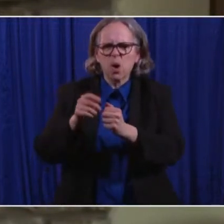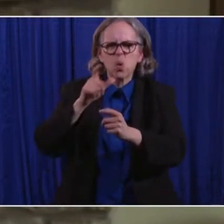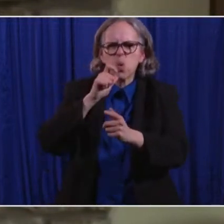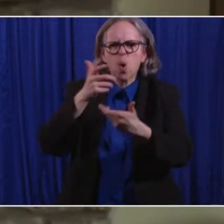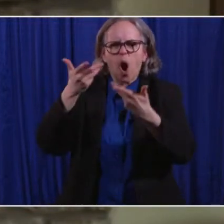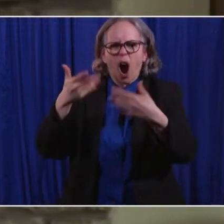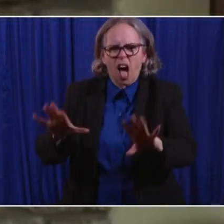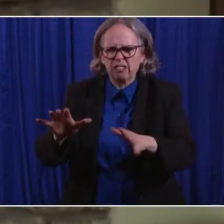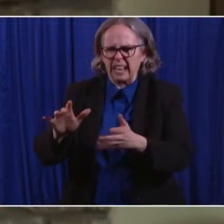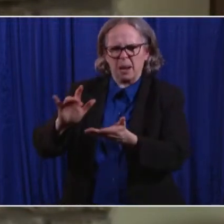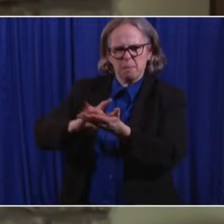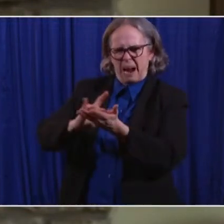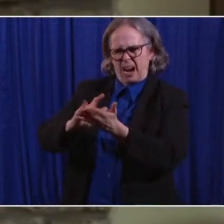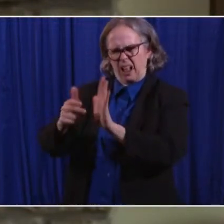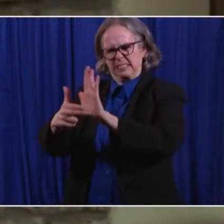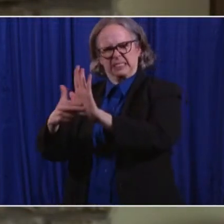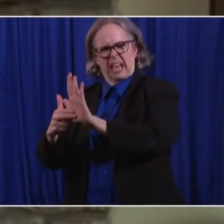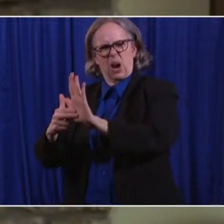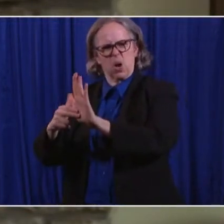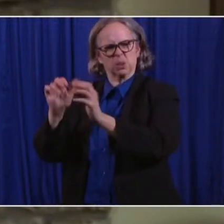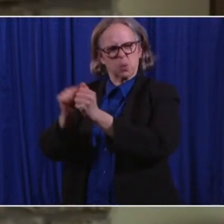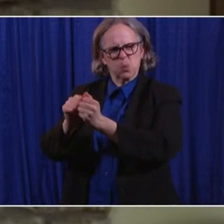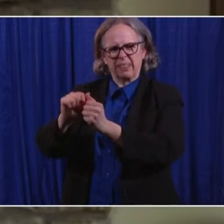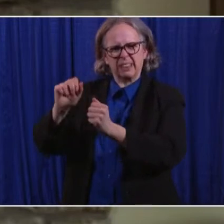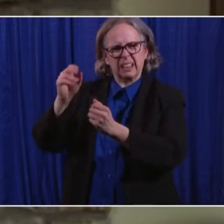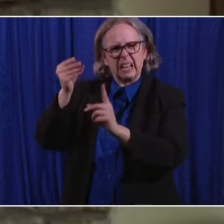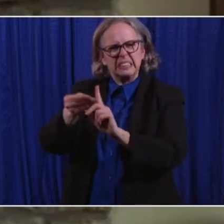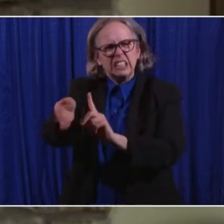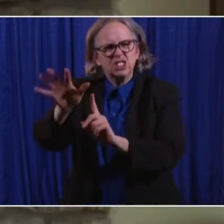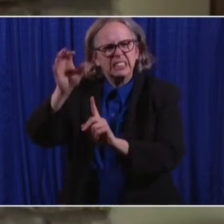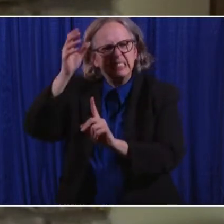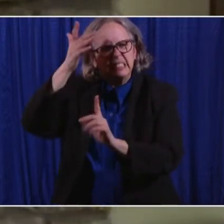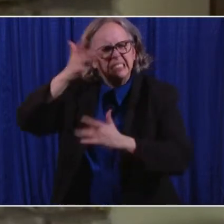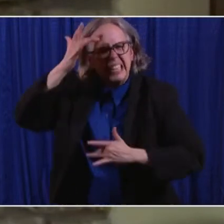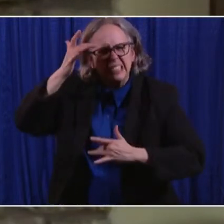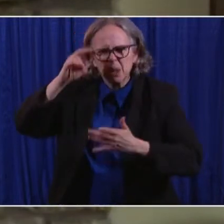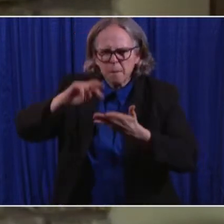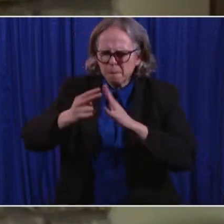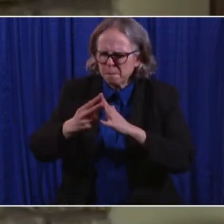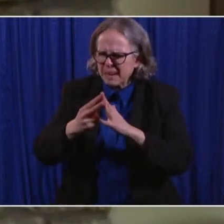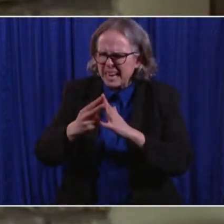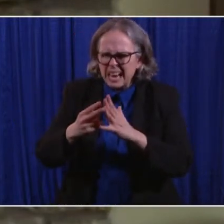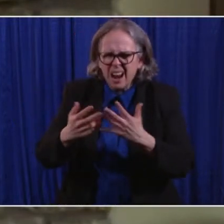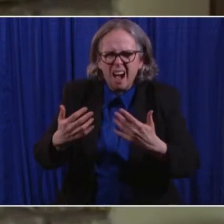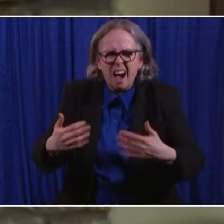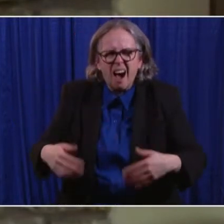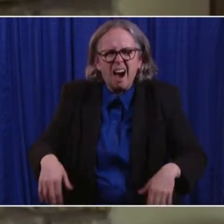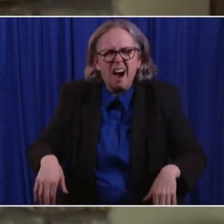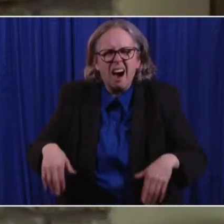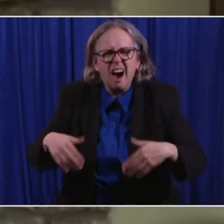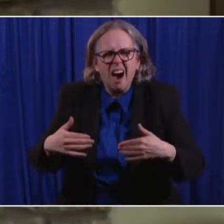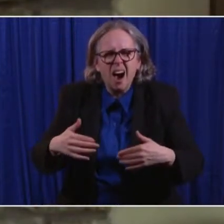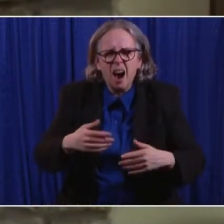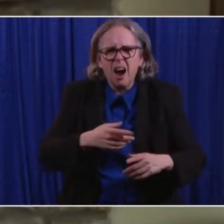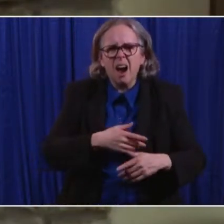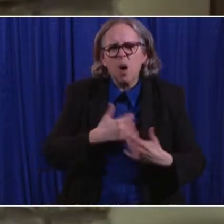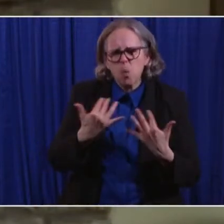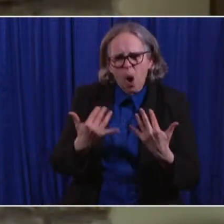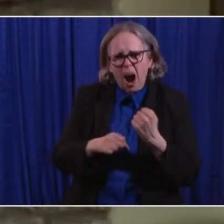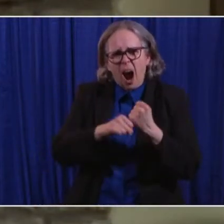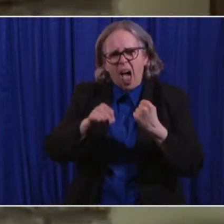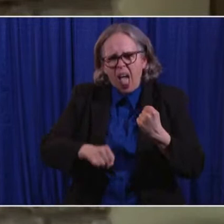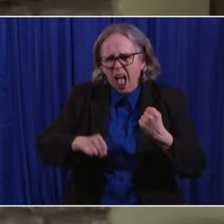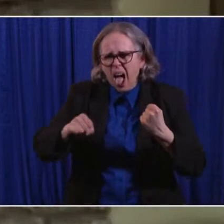with a communicable or contagious disease. So what does that mean? Well, early